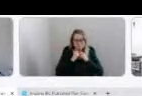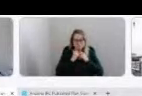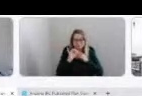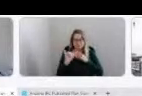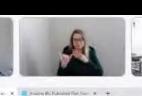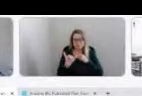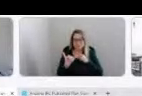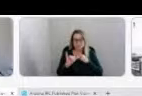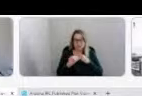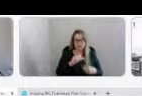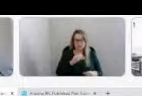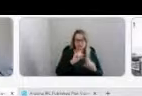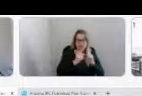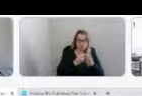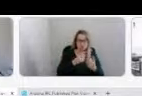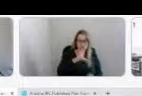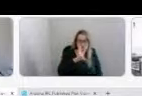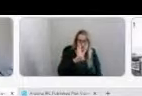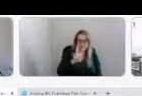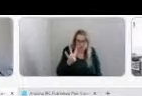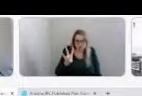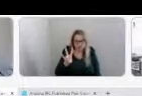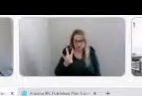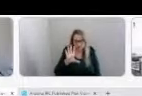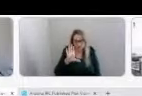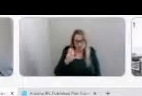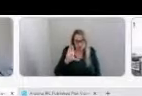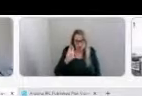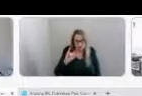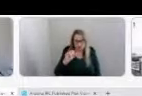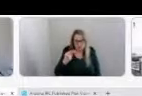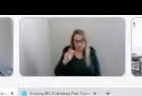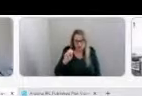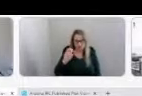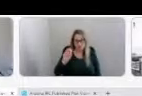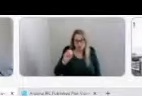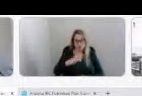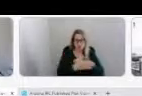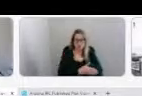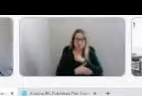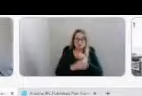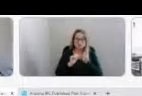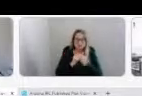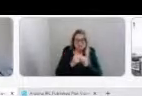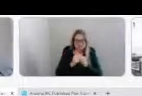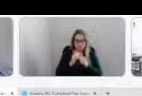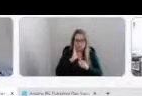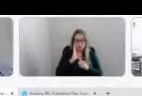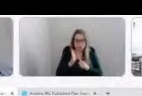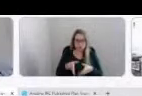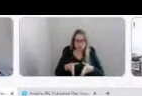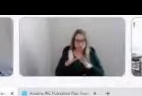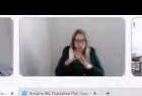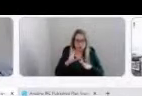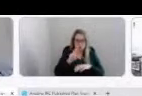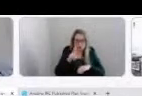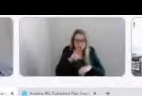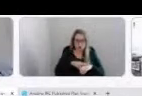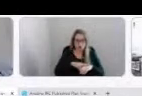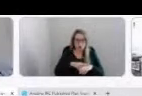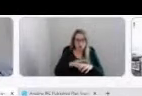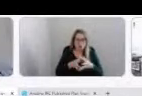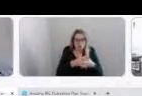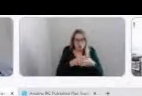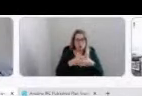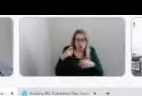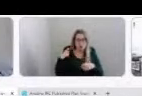and seven in the coconino county board of supervisors maps are competitive in nature and would allow native american and hispanic